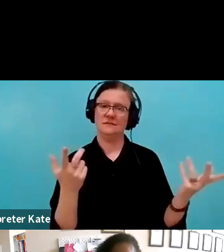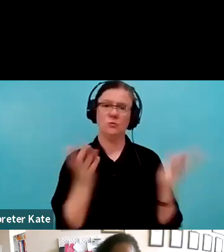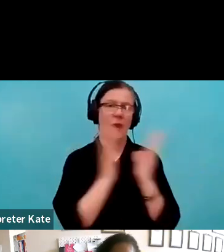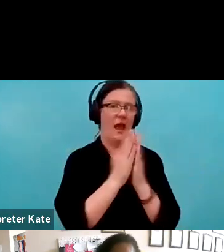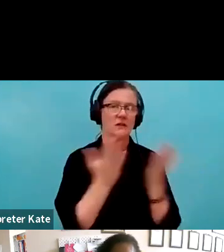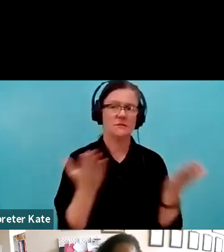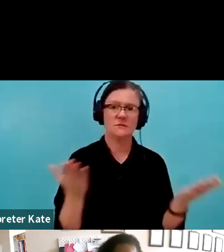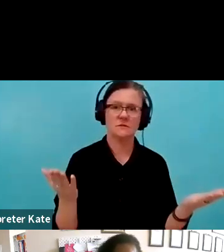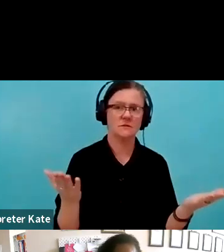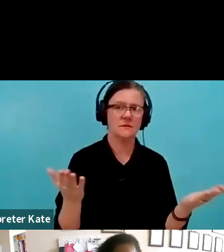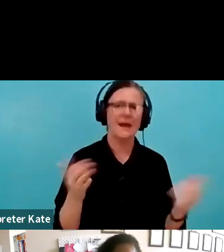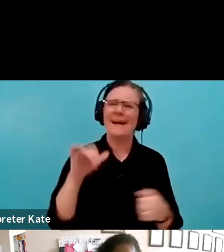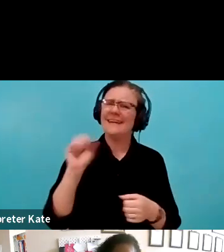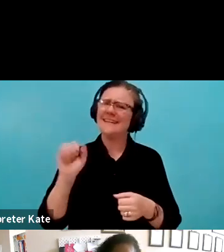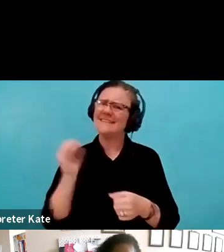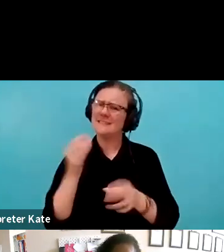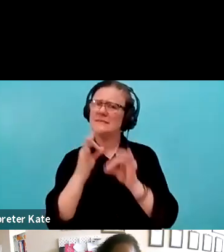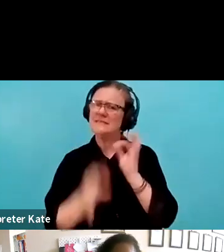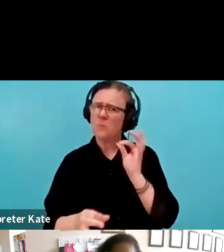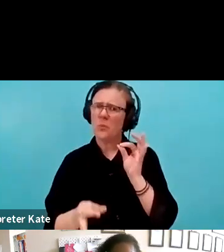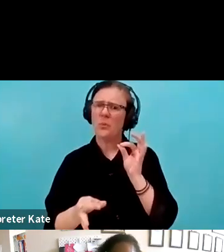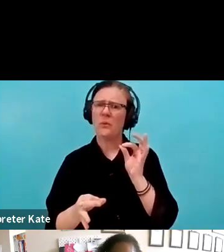It seems simple, and yet